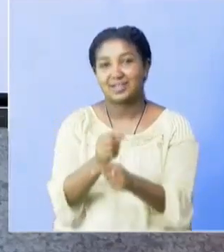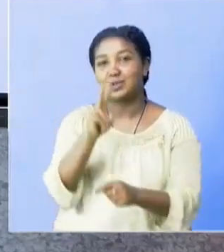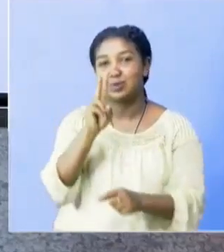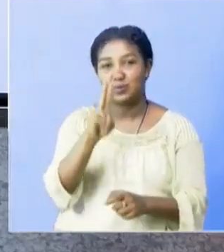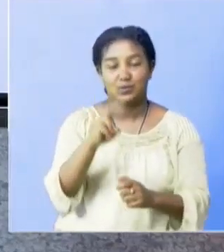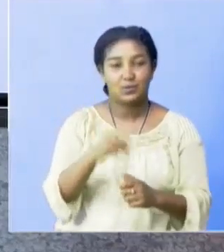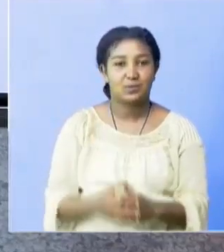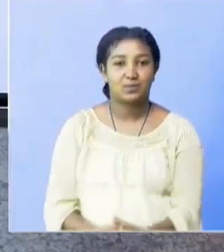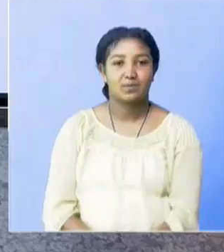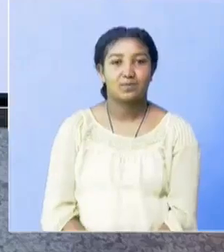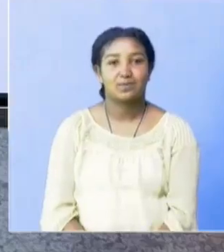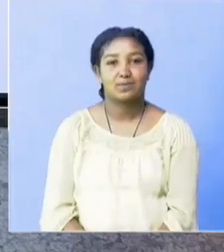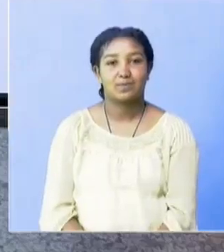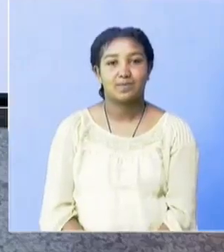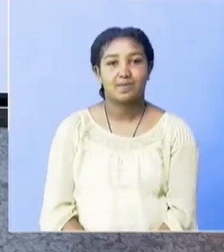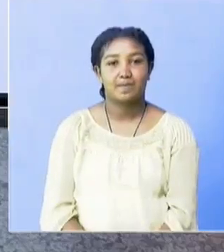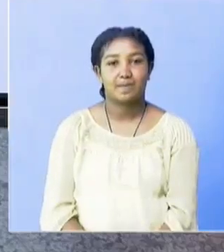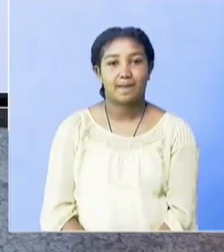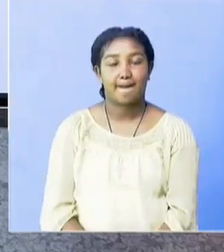2.